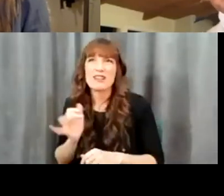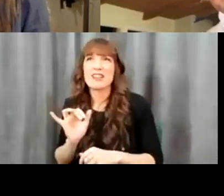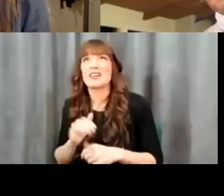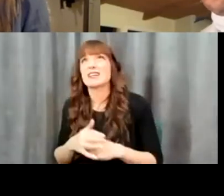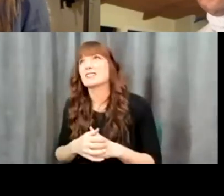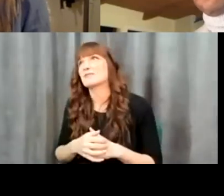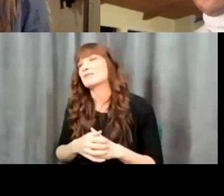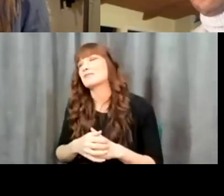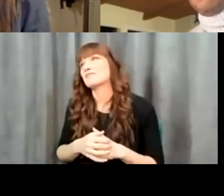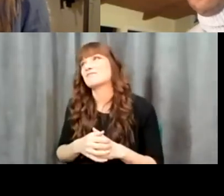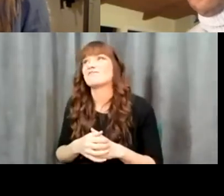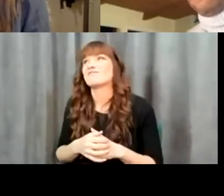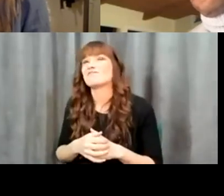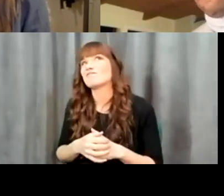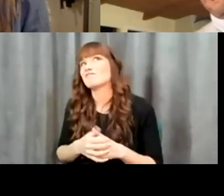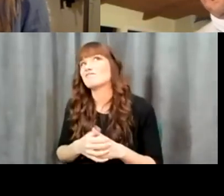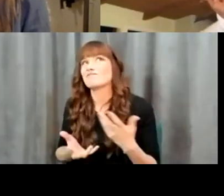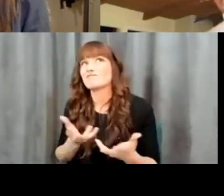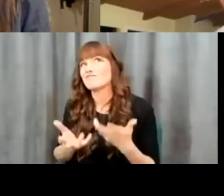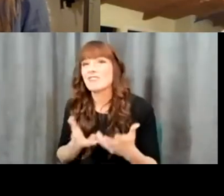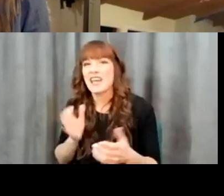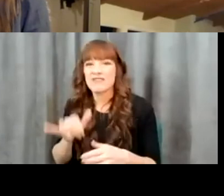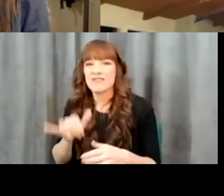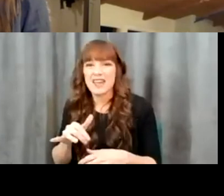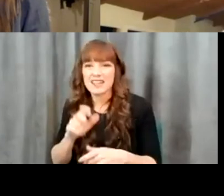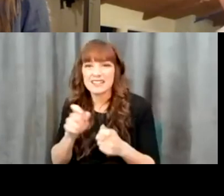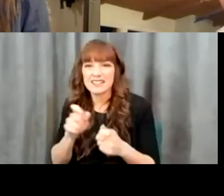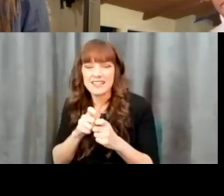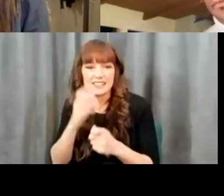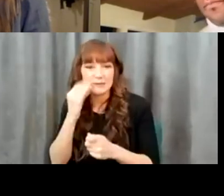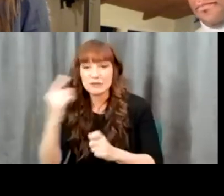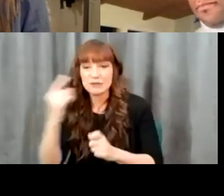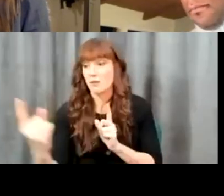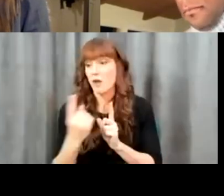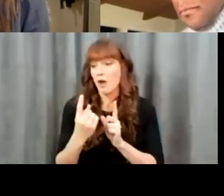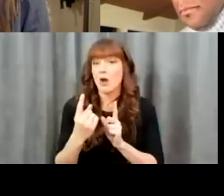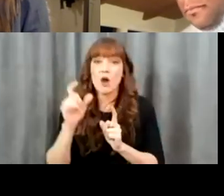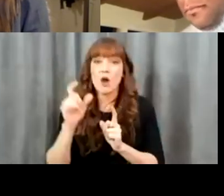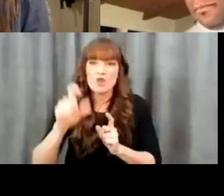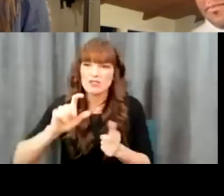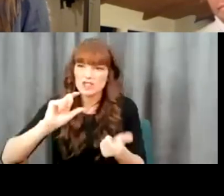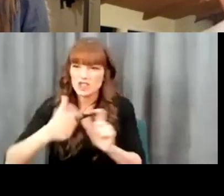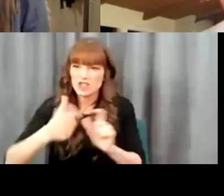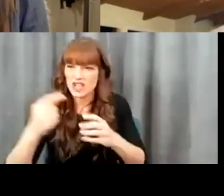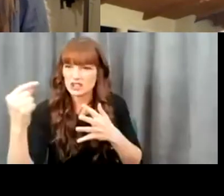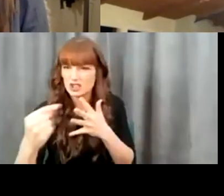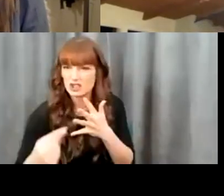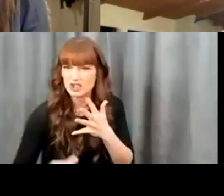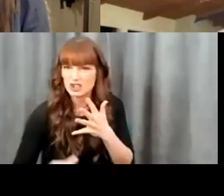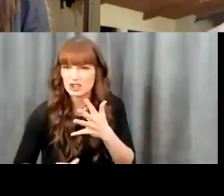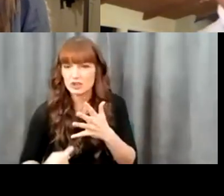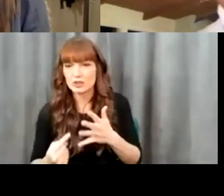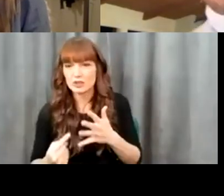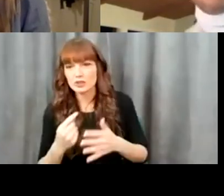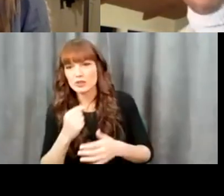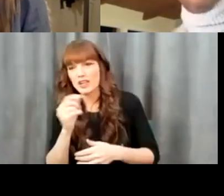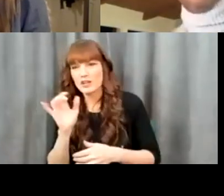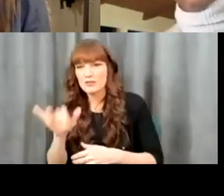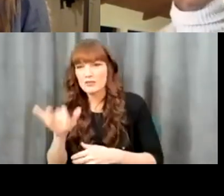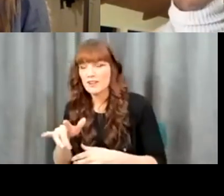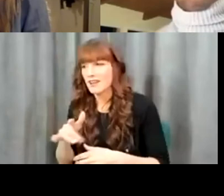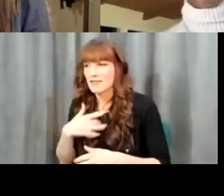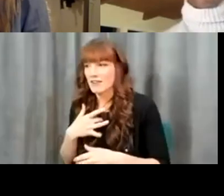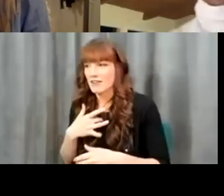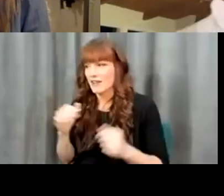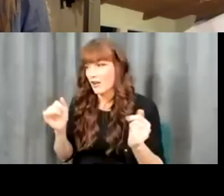like, you know, that experience where somebody came to me and said, you have to change this. I just kind of feel like every note